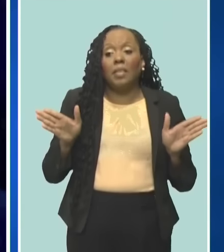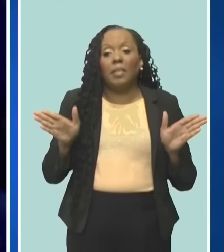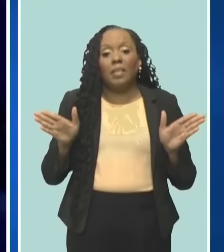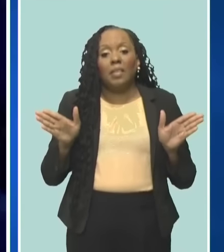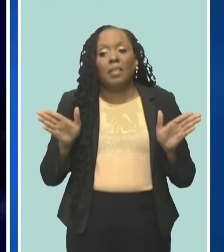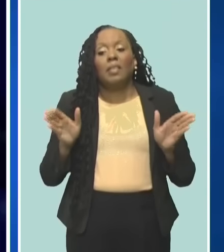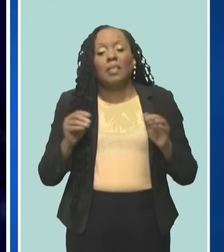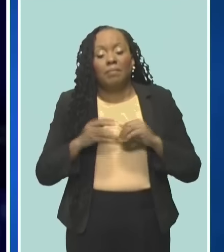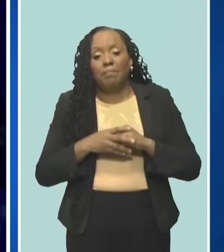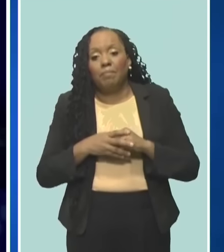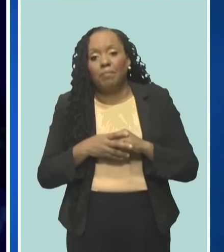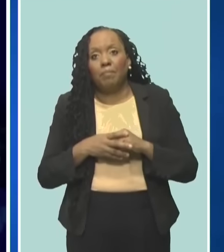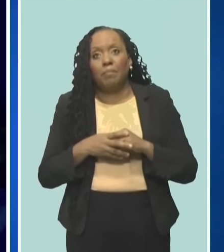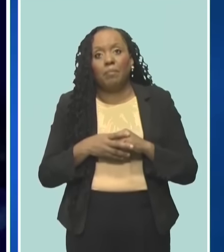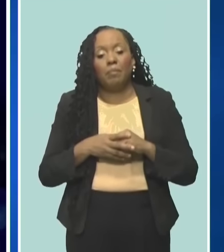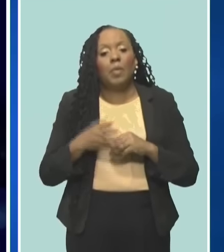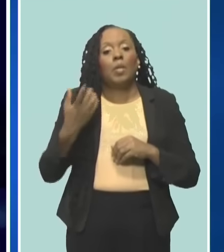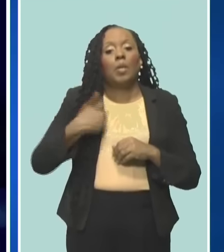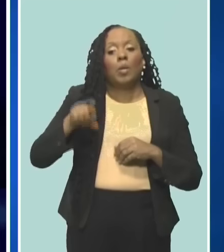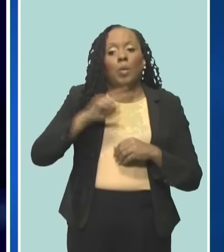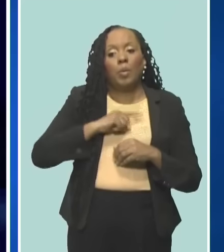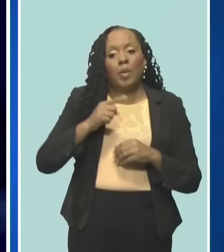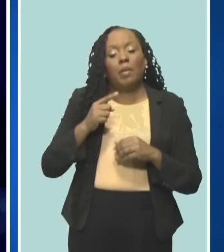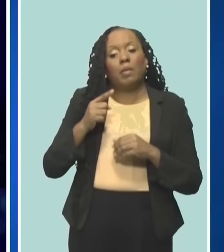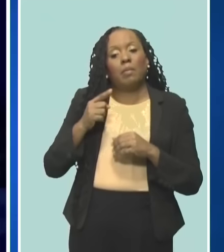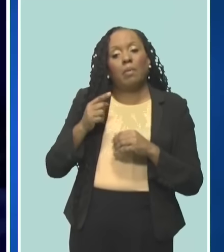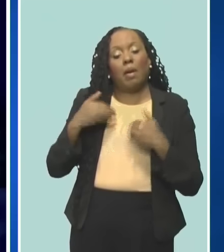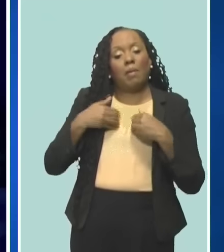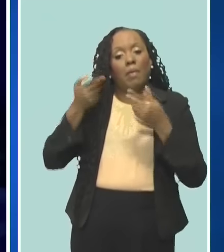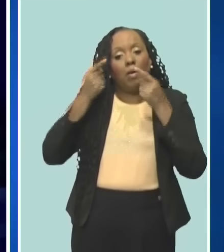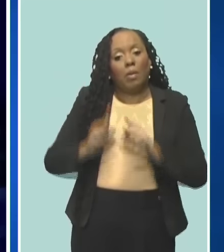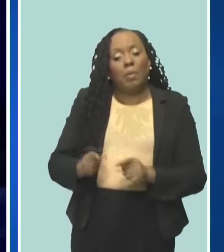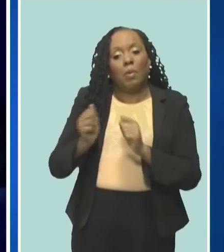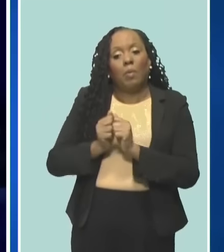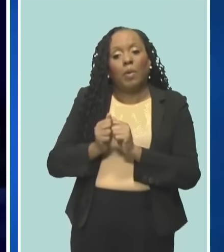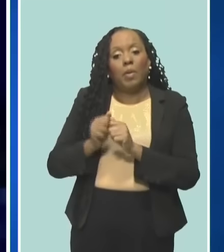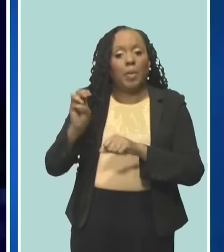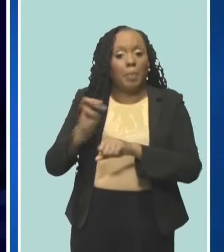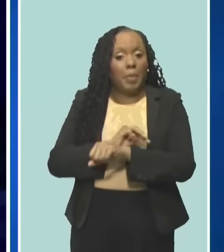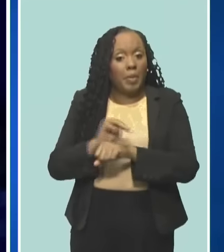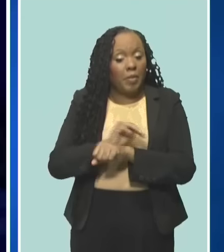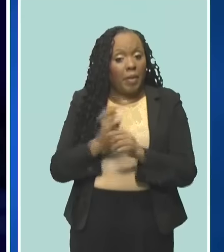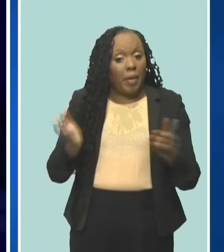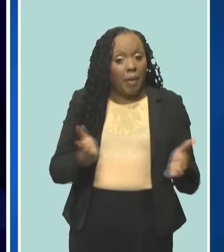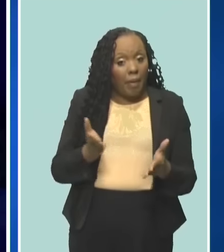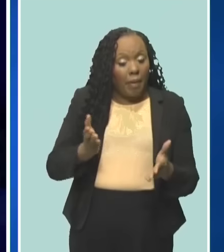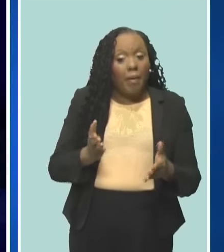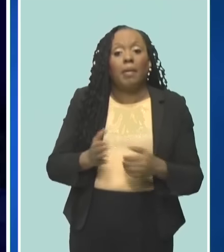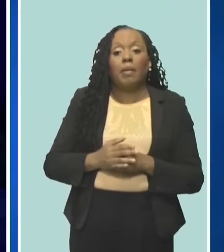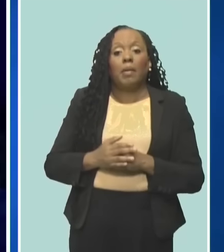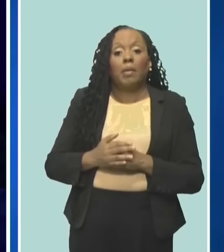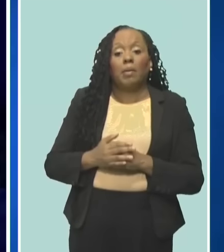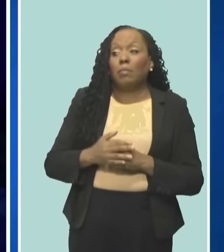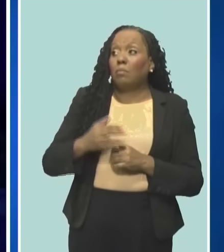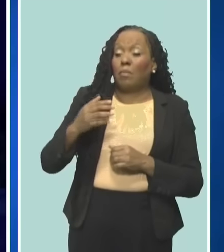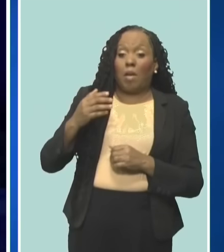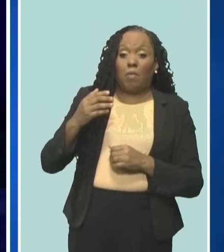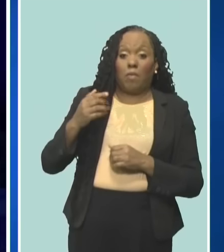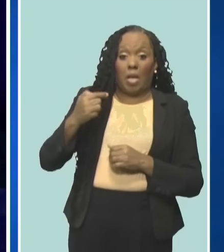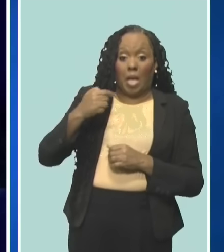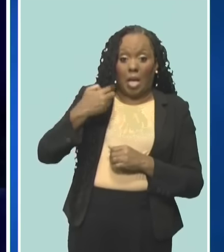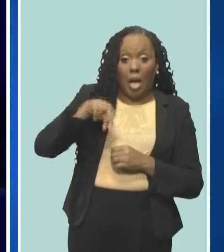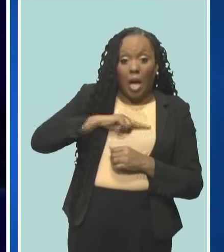under agreements between the ministry and the BAS so that stakeholders can have access to the supply